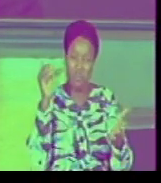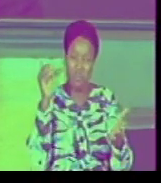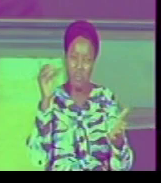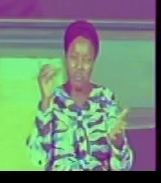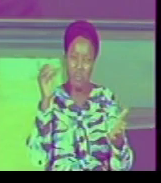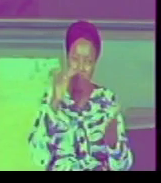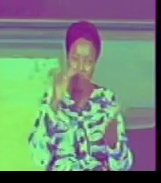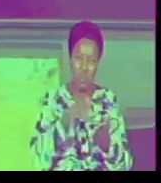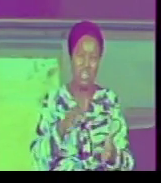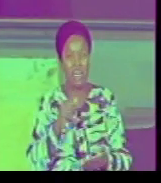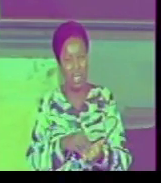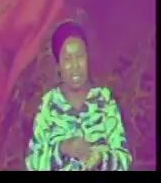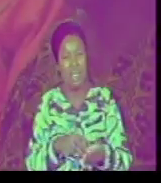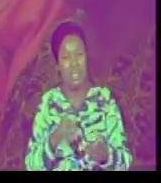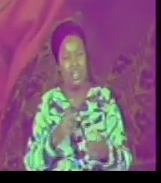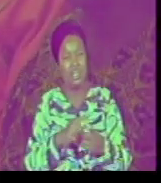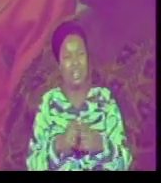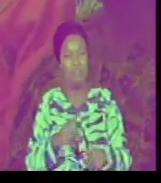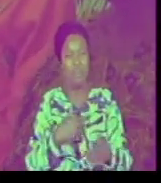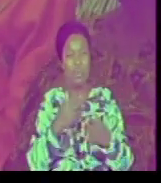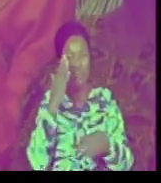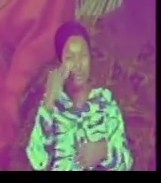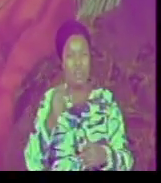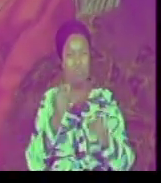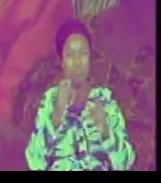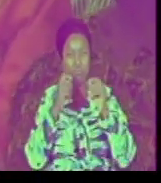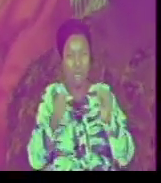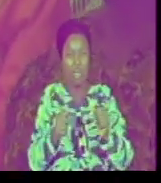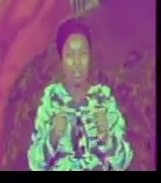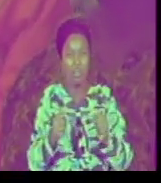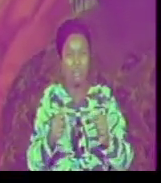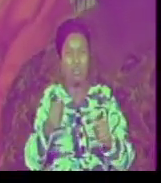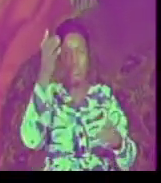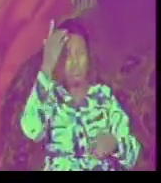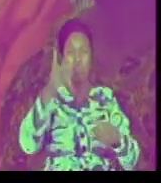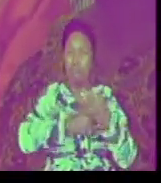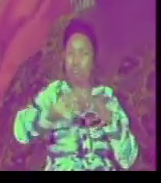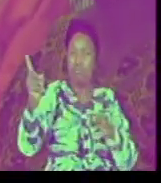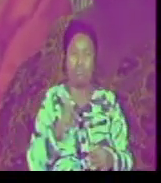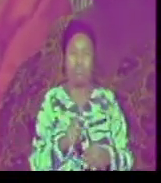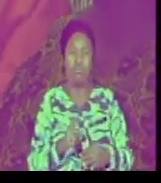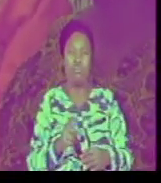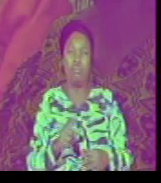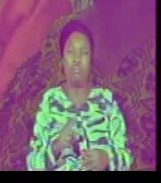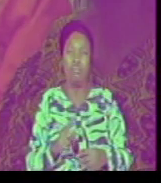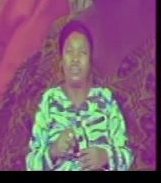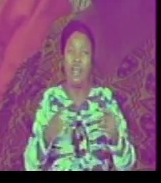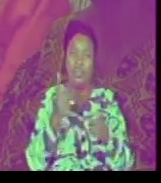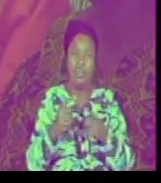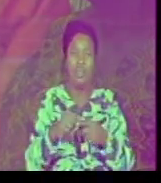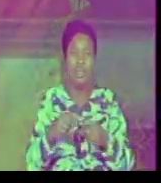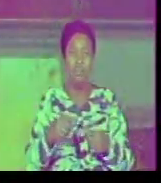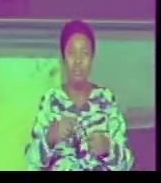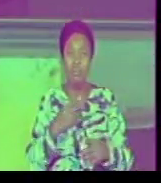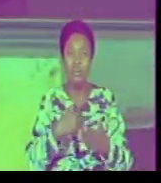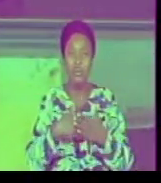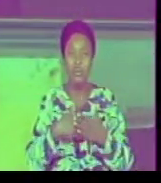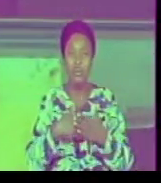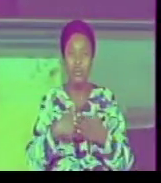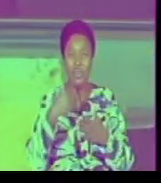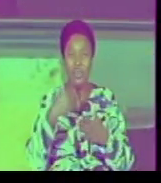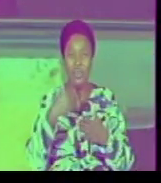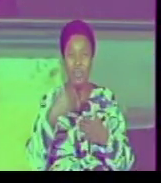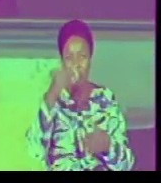sudden, sickness went away. All of a sudden, the sentence of death was